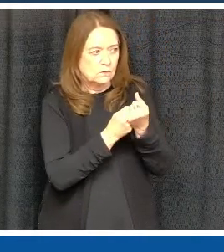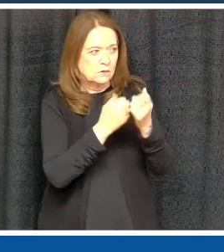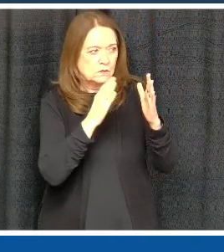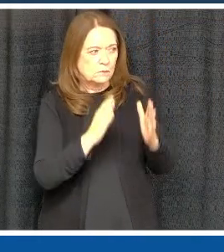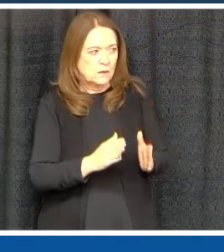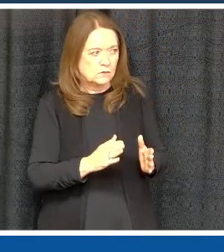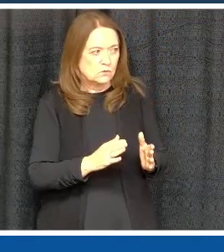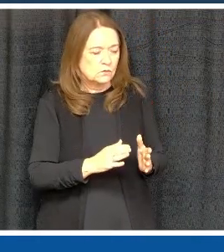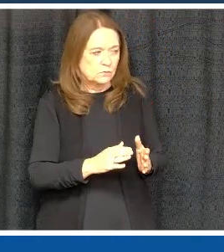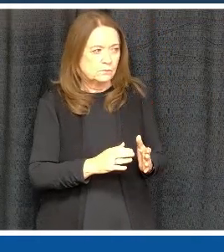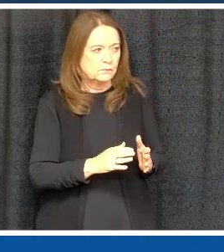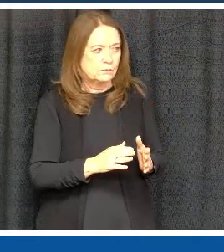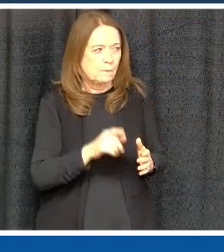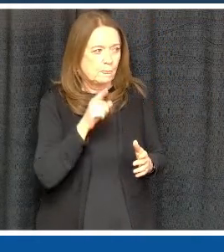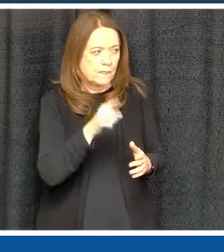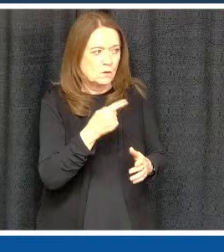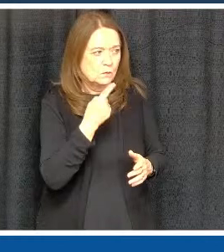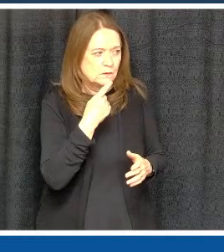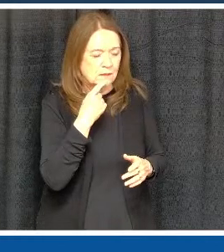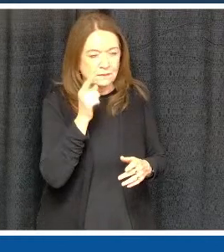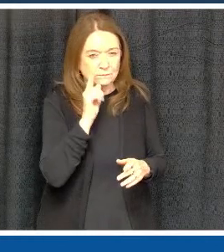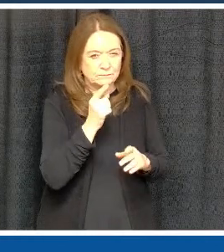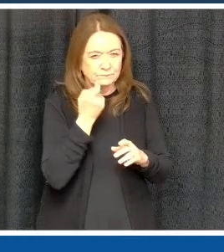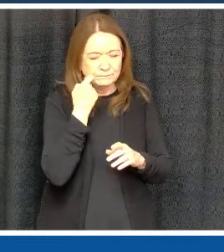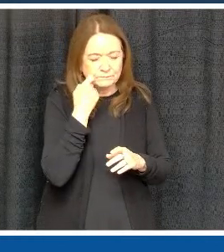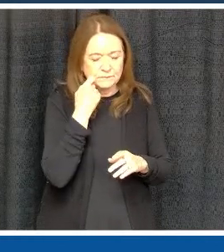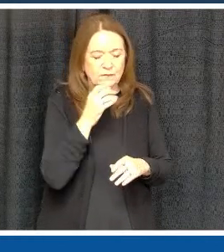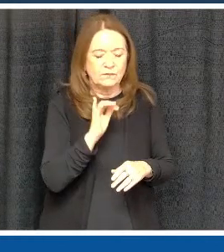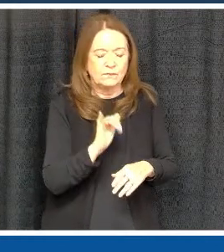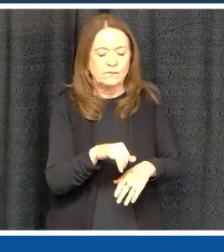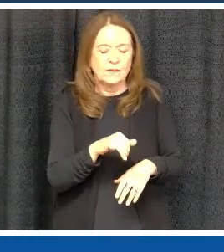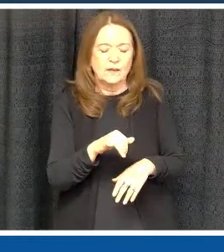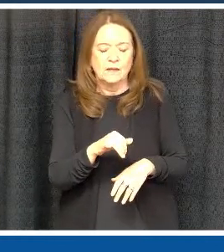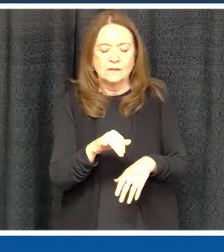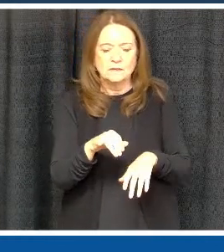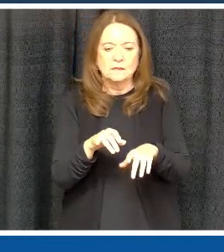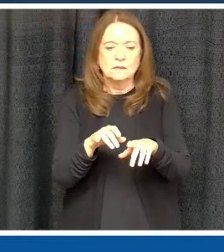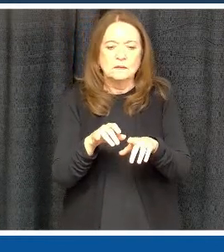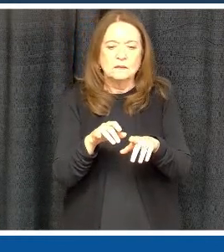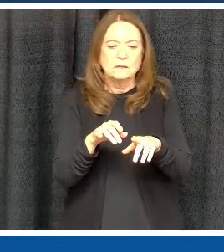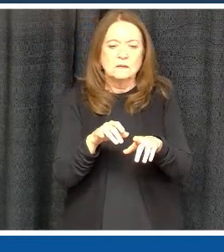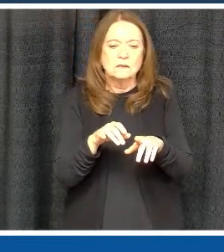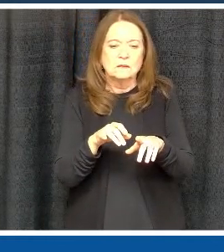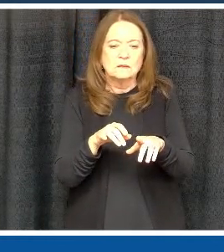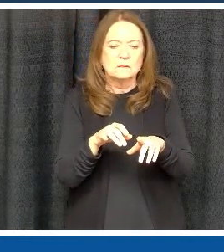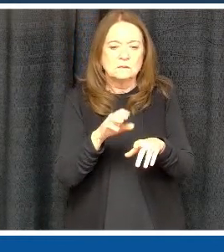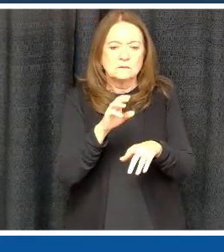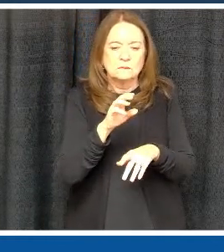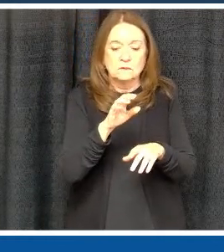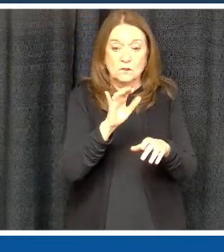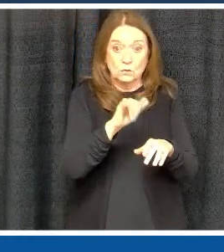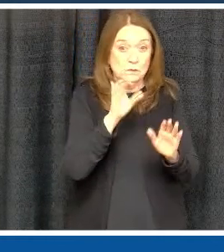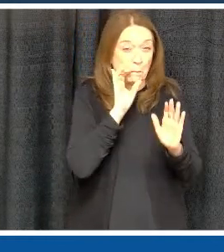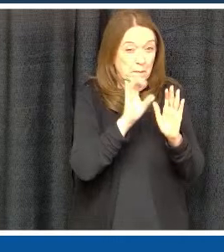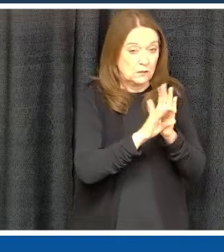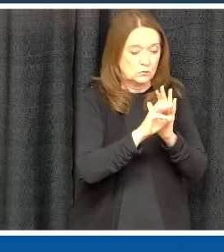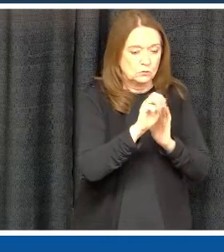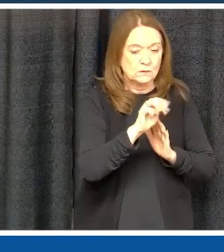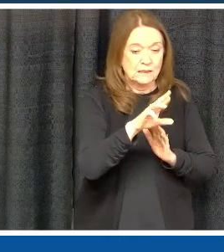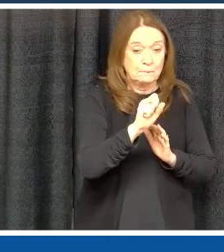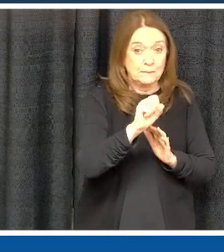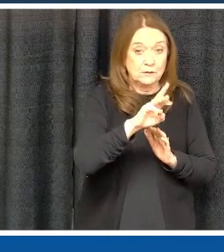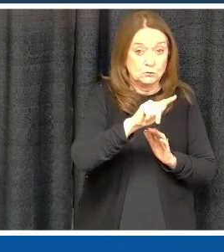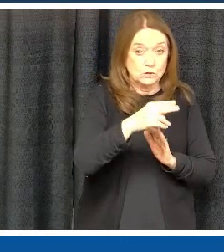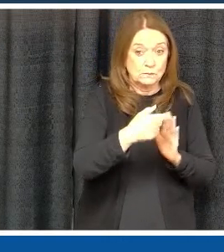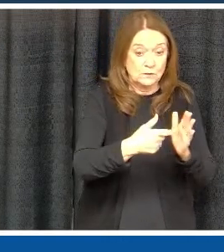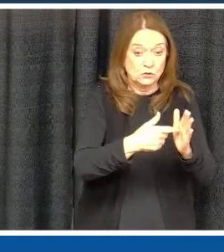this. You stated a moment ago that out of the pictures that Mr. Smith showed us, several of those were in the